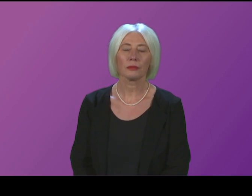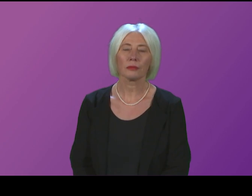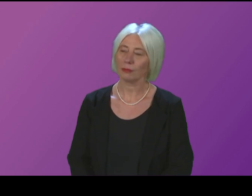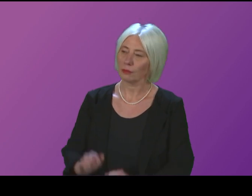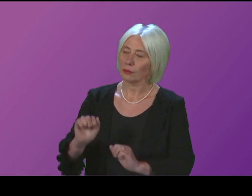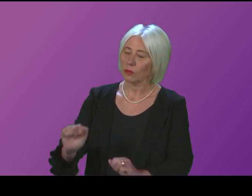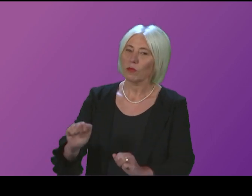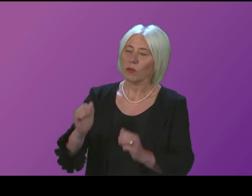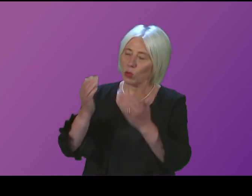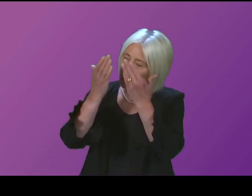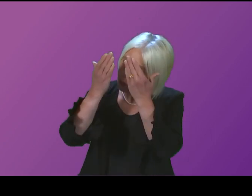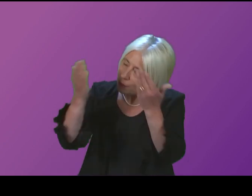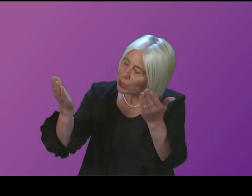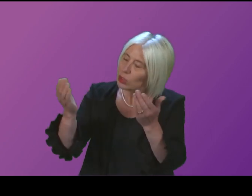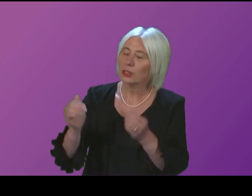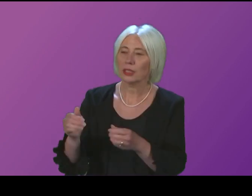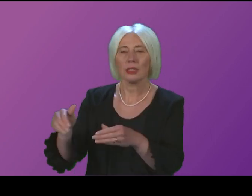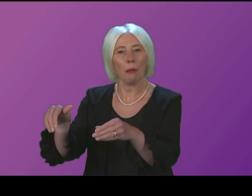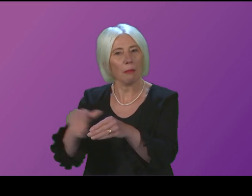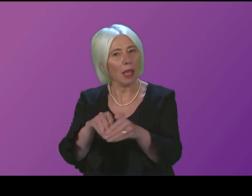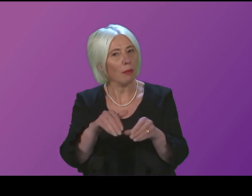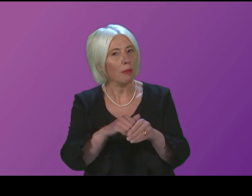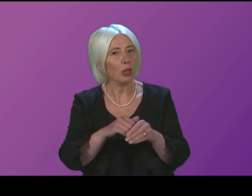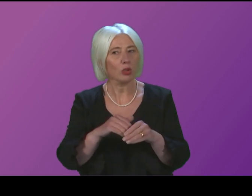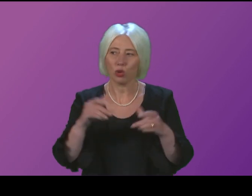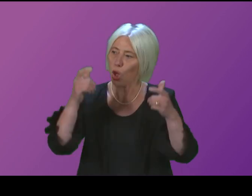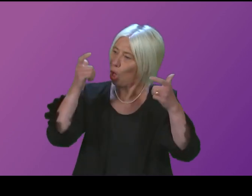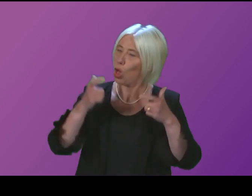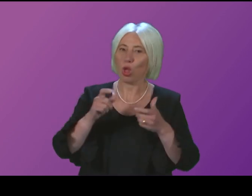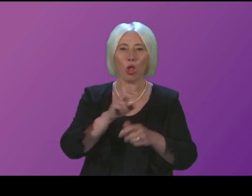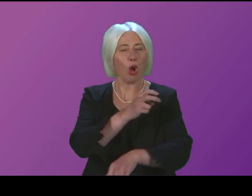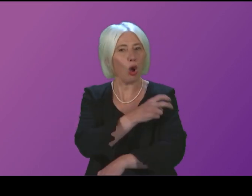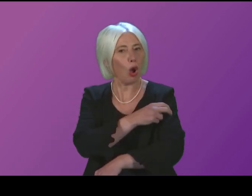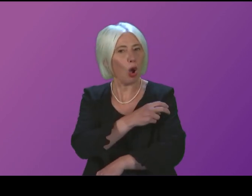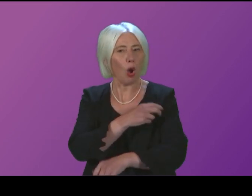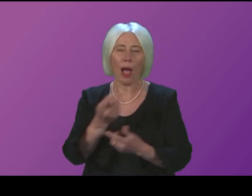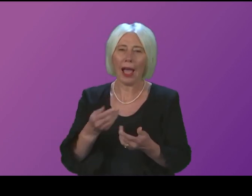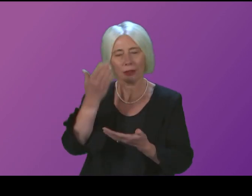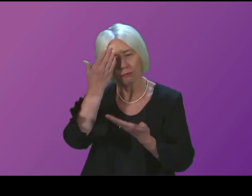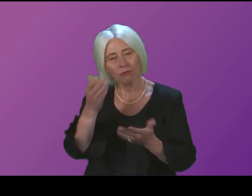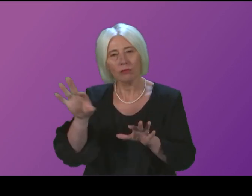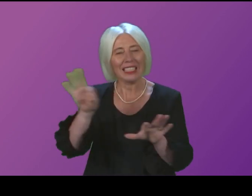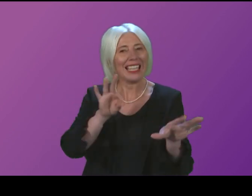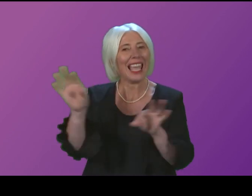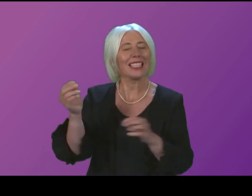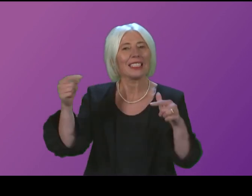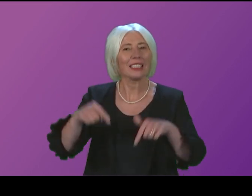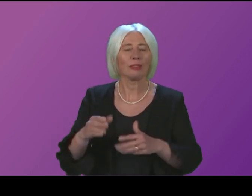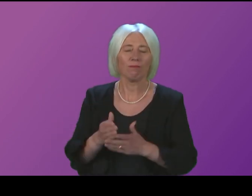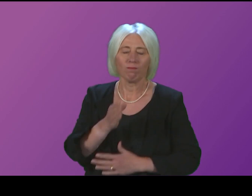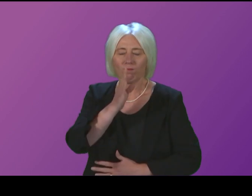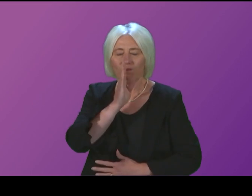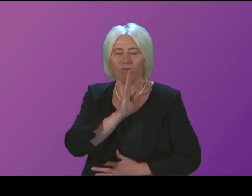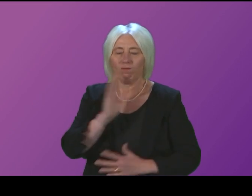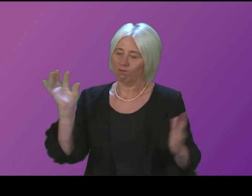Your Majesties, members, law officers, distinguished guests, it is with great sorrow that we